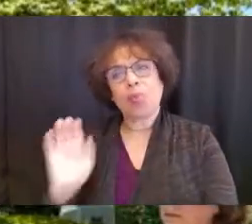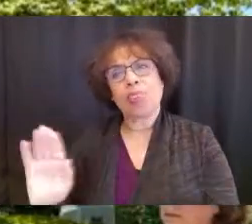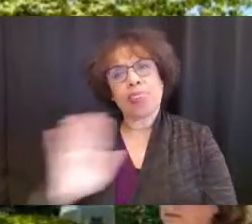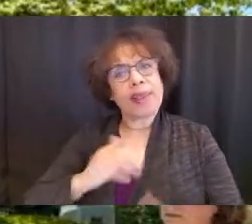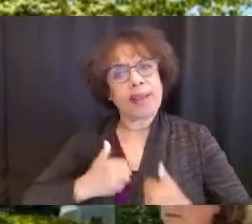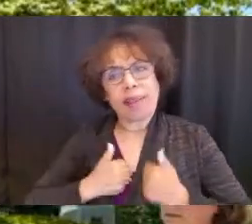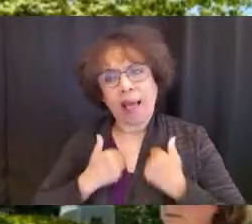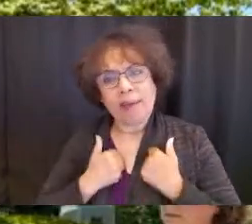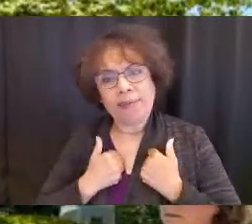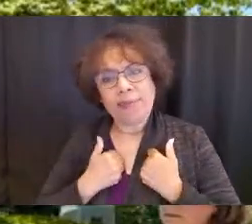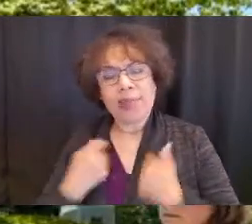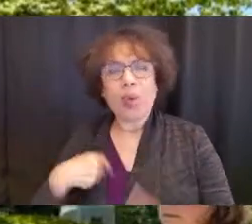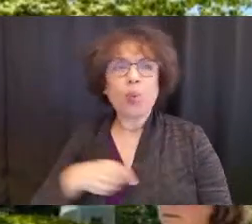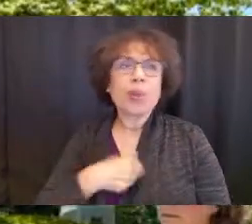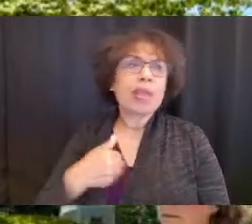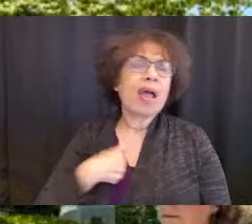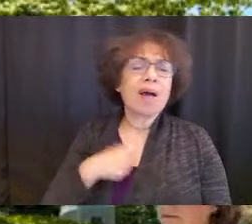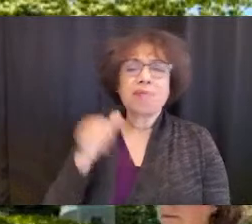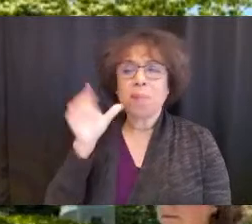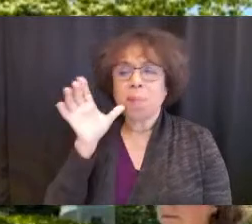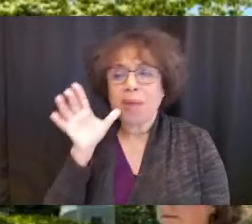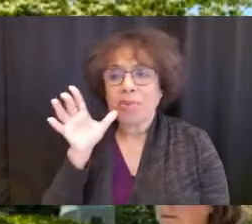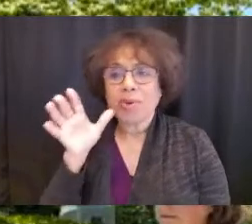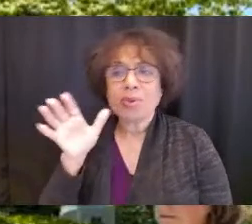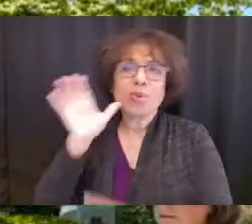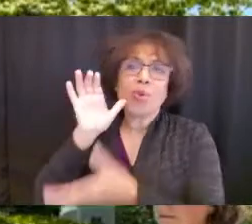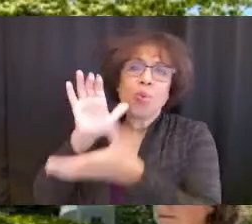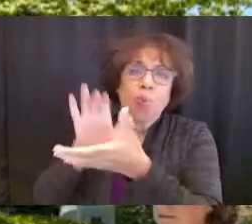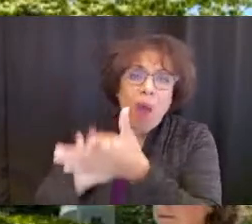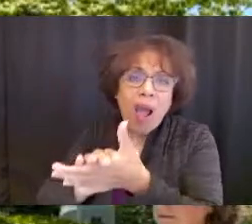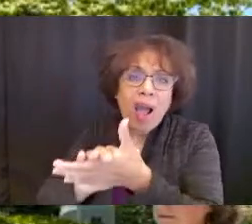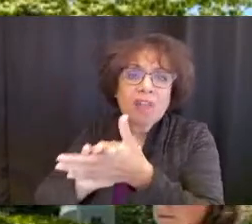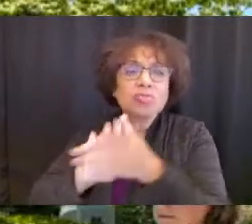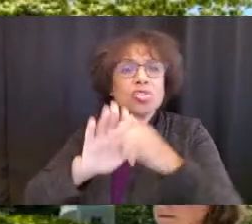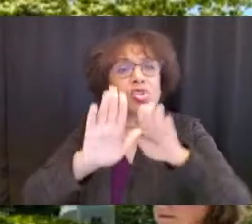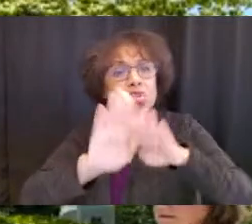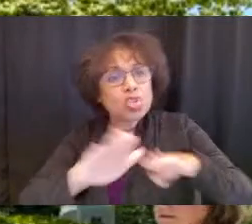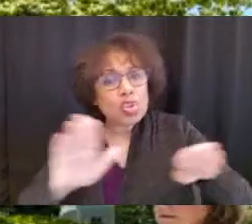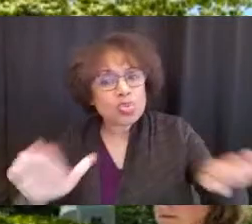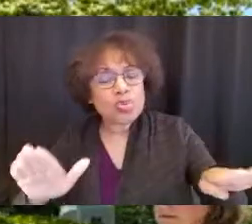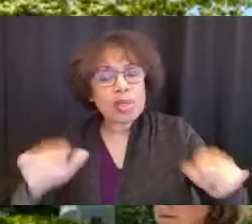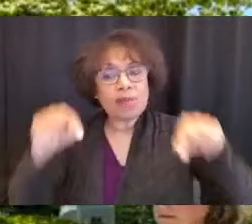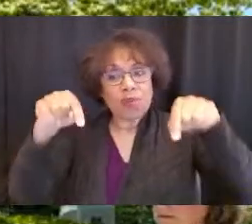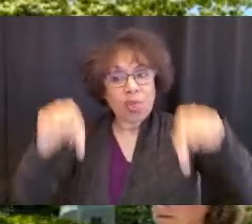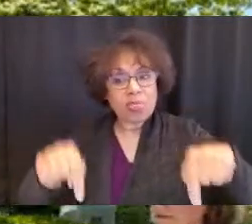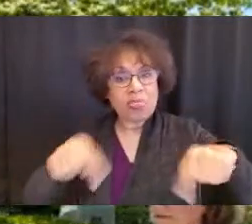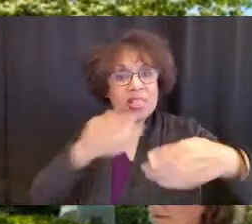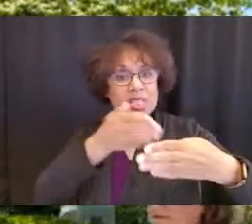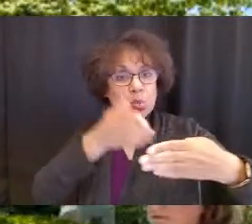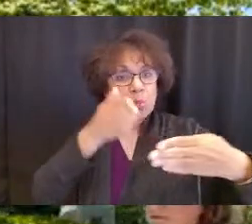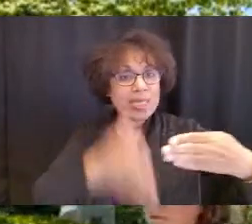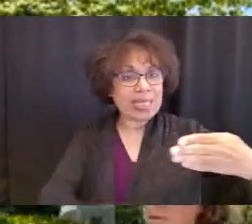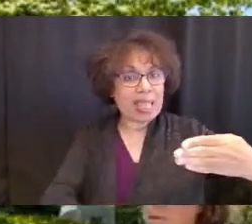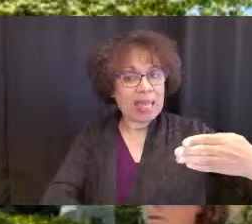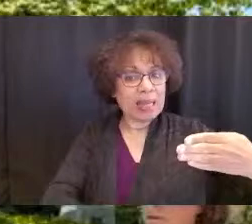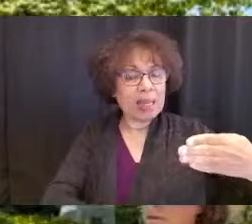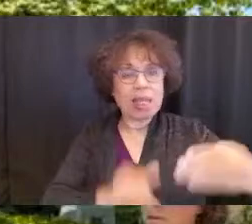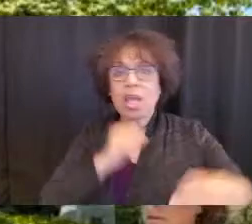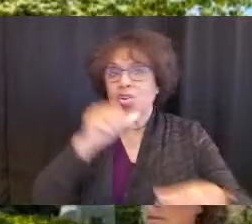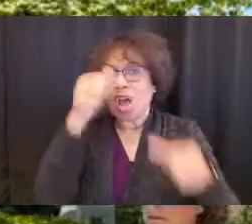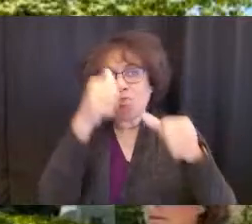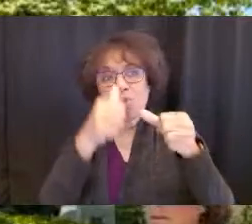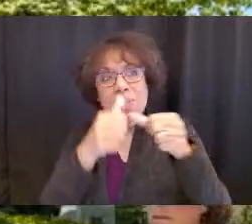we have Gold Star mothers, wives, families, children on this weekend. And instead of remembering